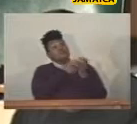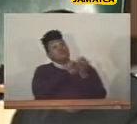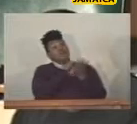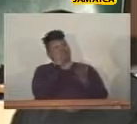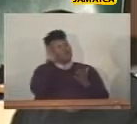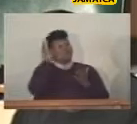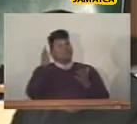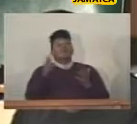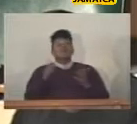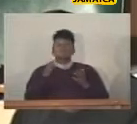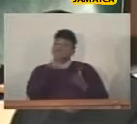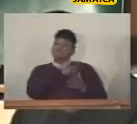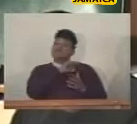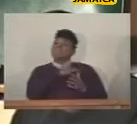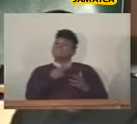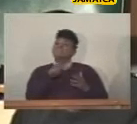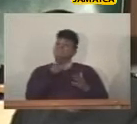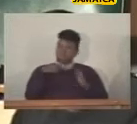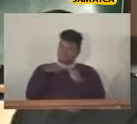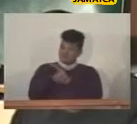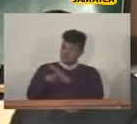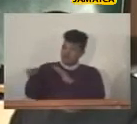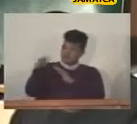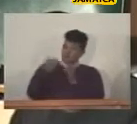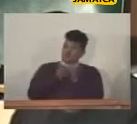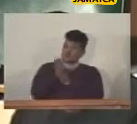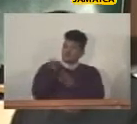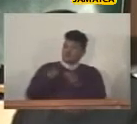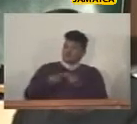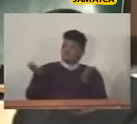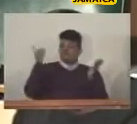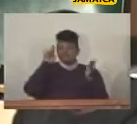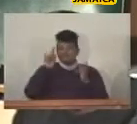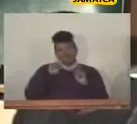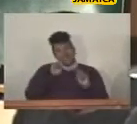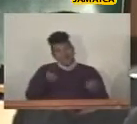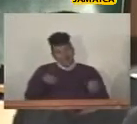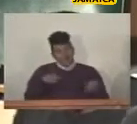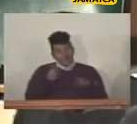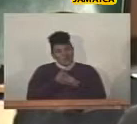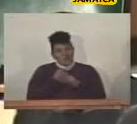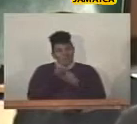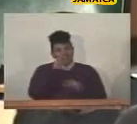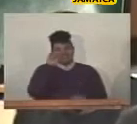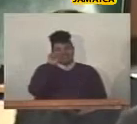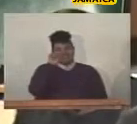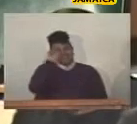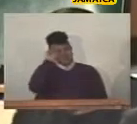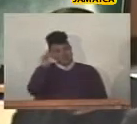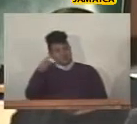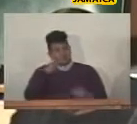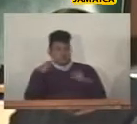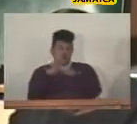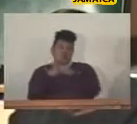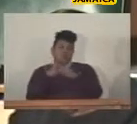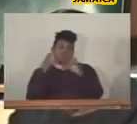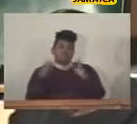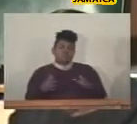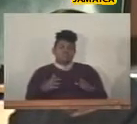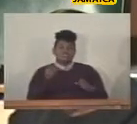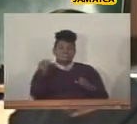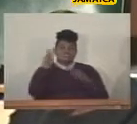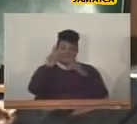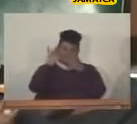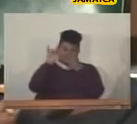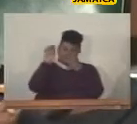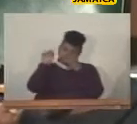if we're serious about improving our justice system, we must seize every opportunity to make the changes necessary to contribute